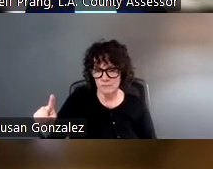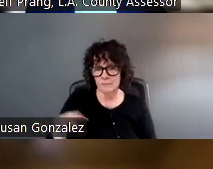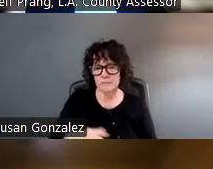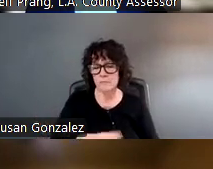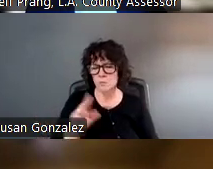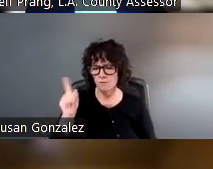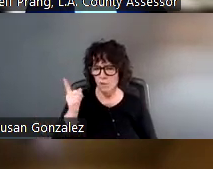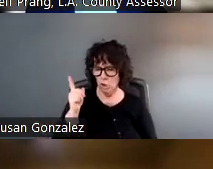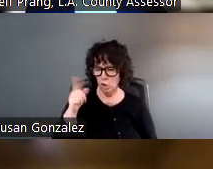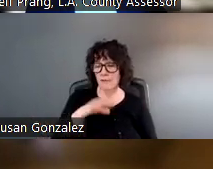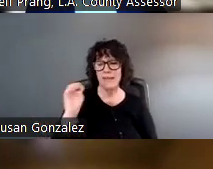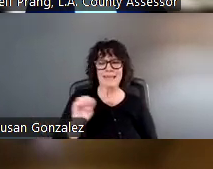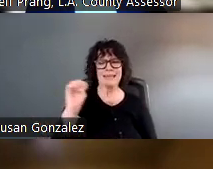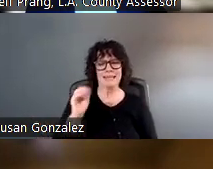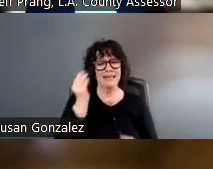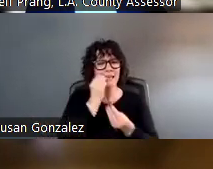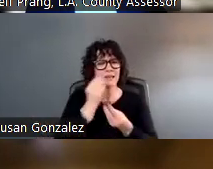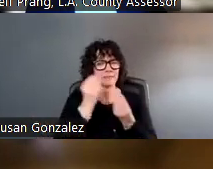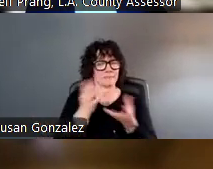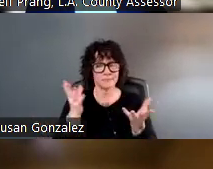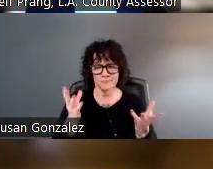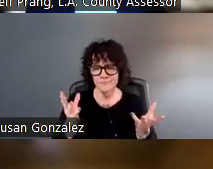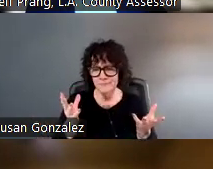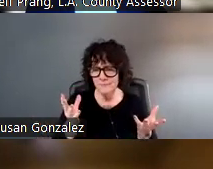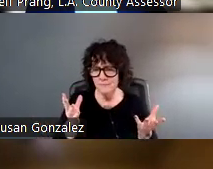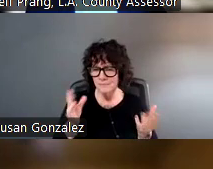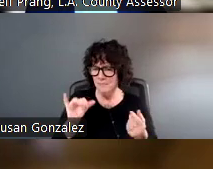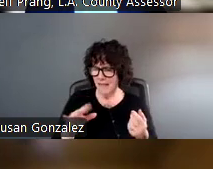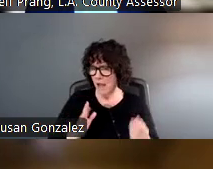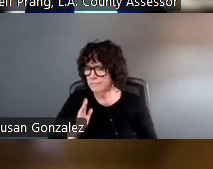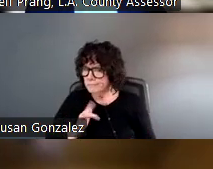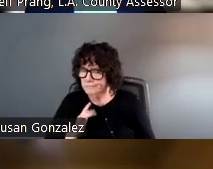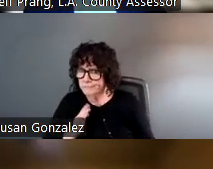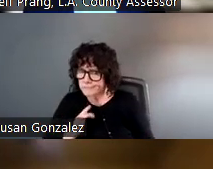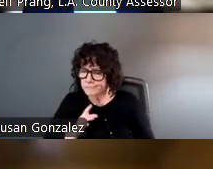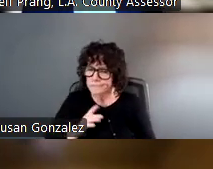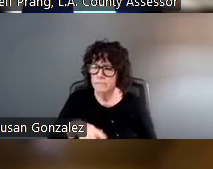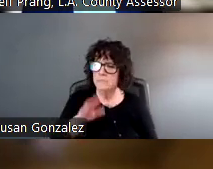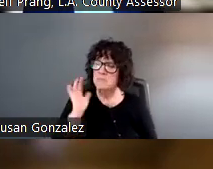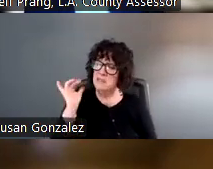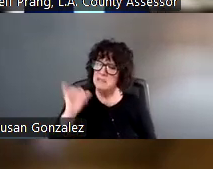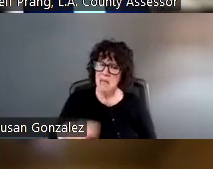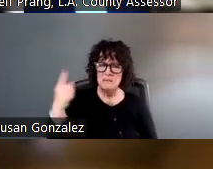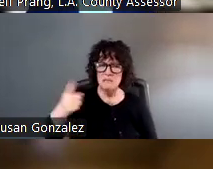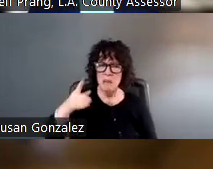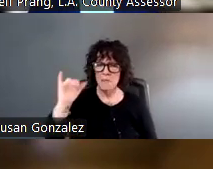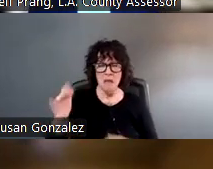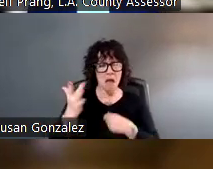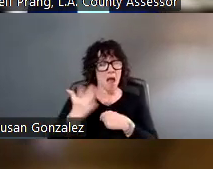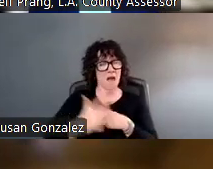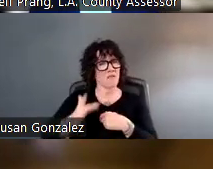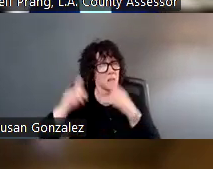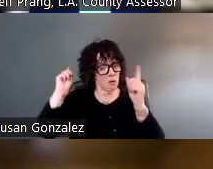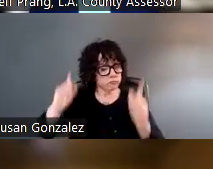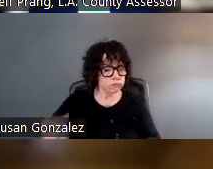that has been available for a while, and is it going to continue being available, or is it just